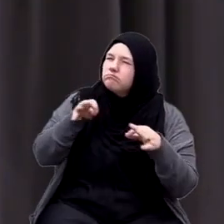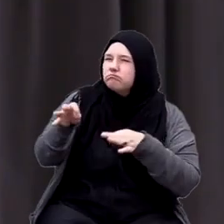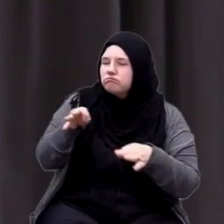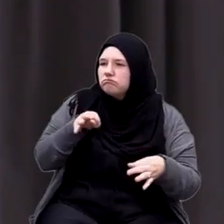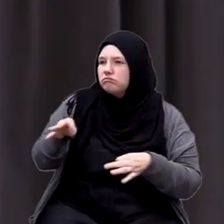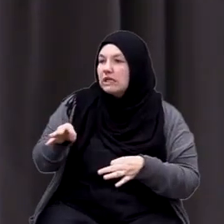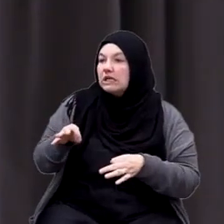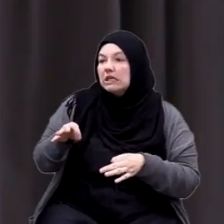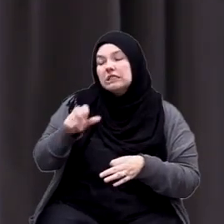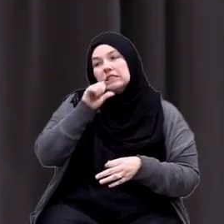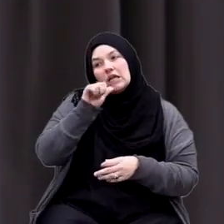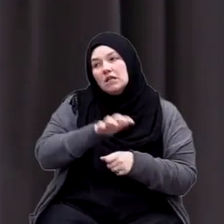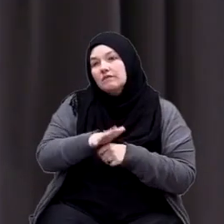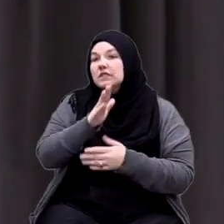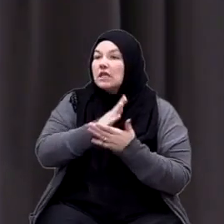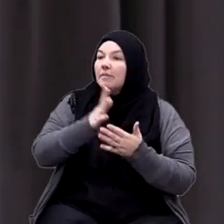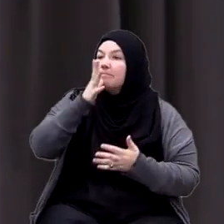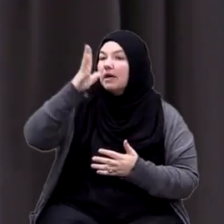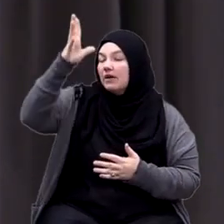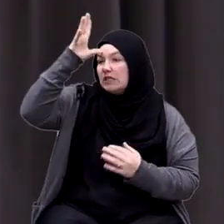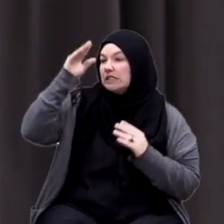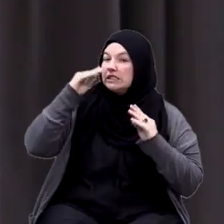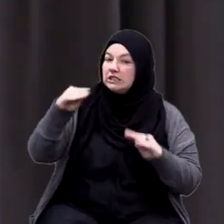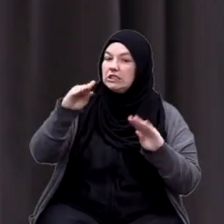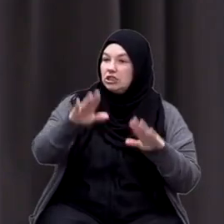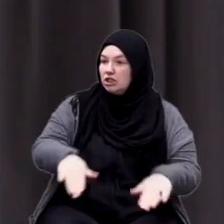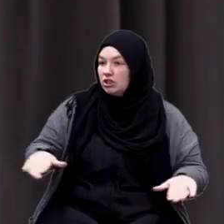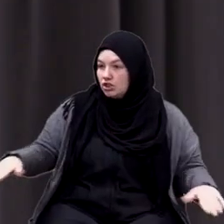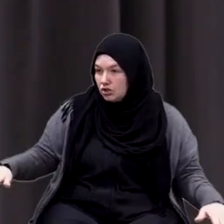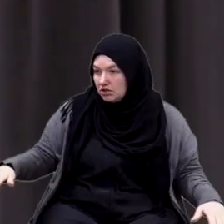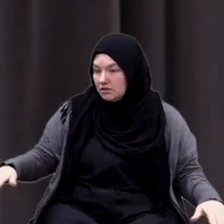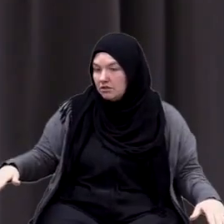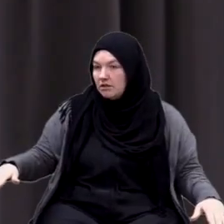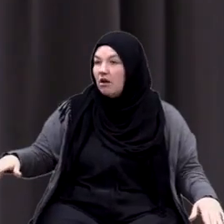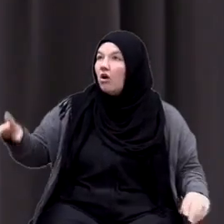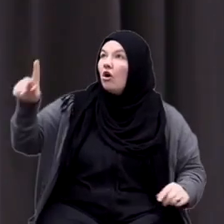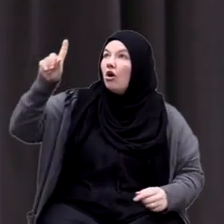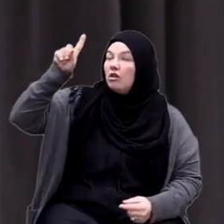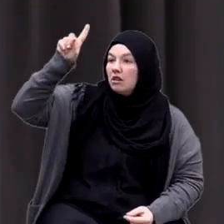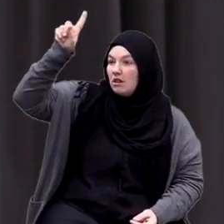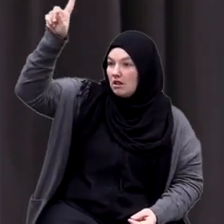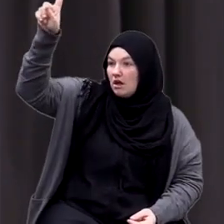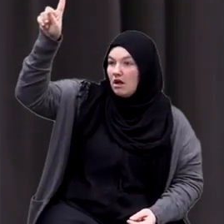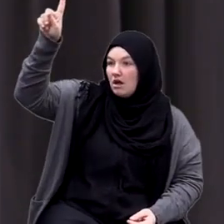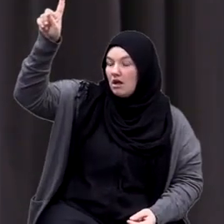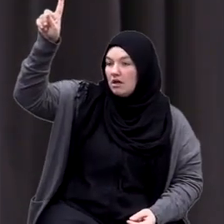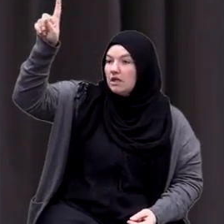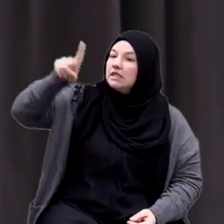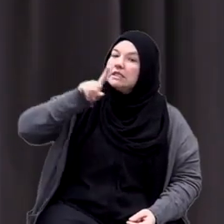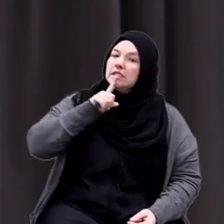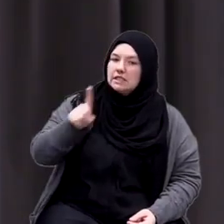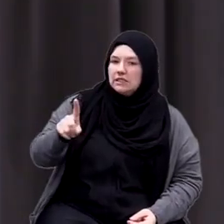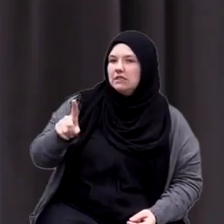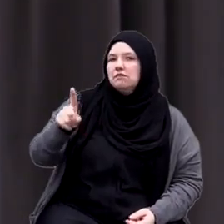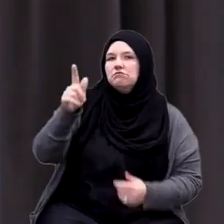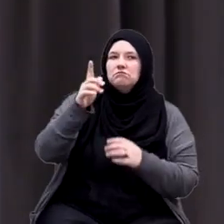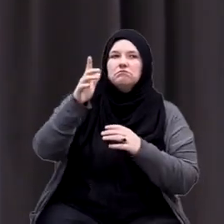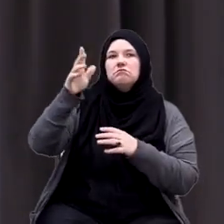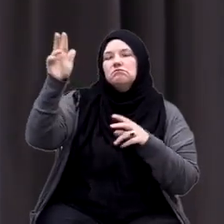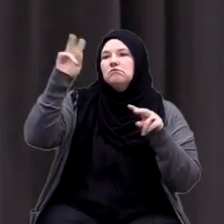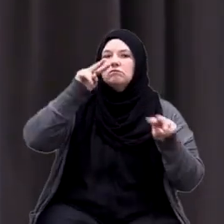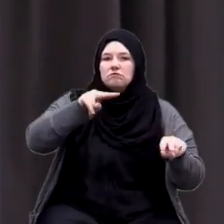that some parents teach their children that Allah is Shadidul Iqab, Allah